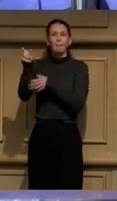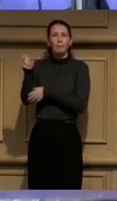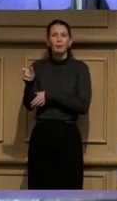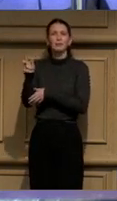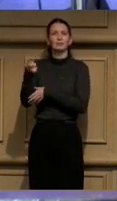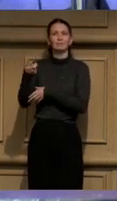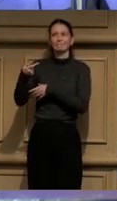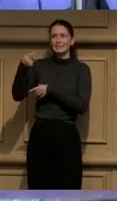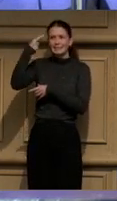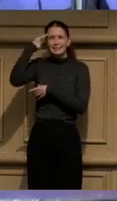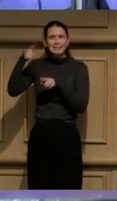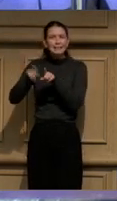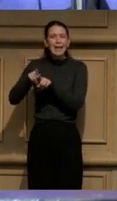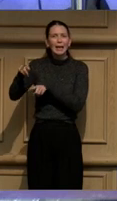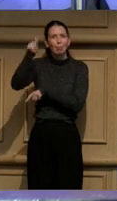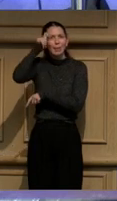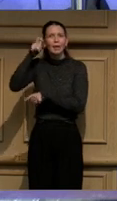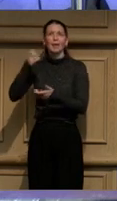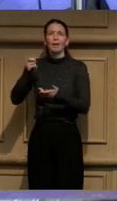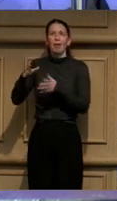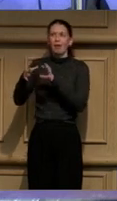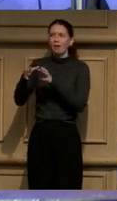life, and